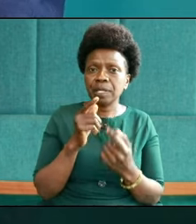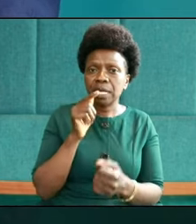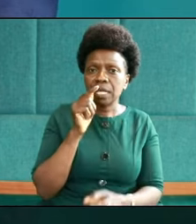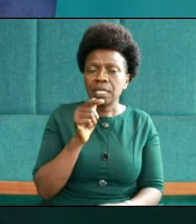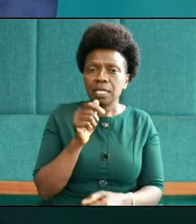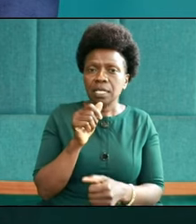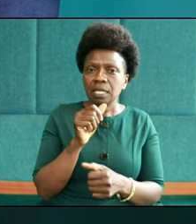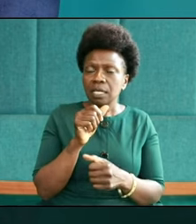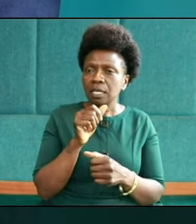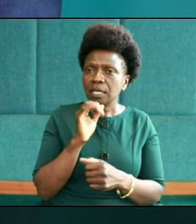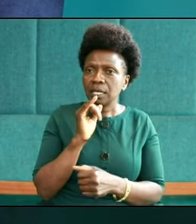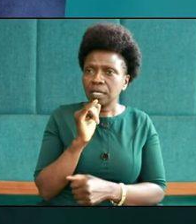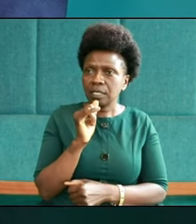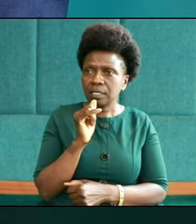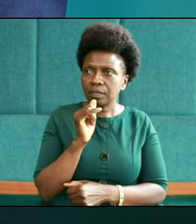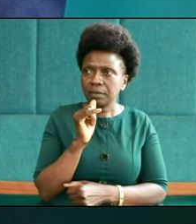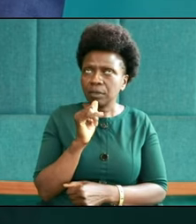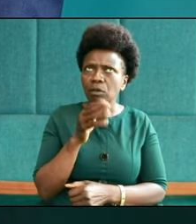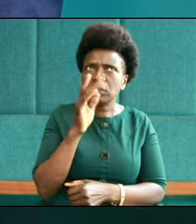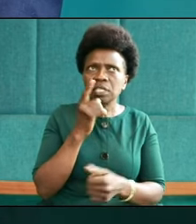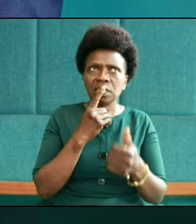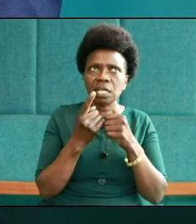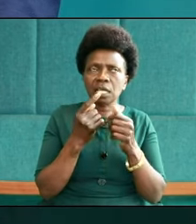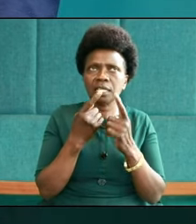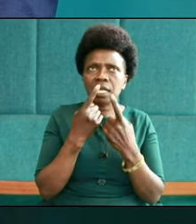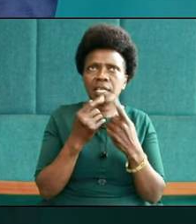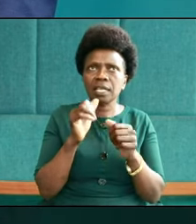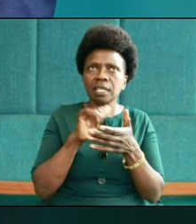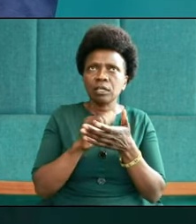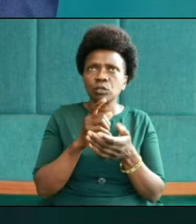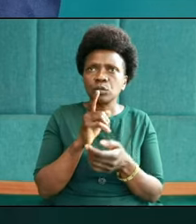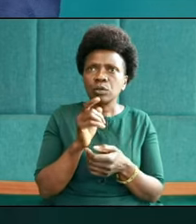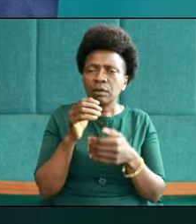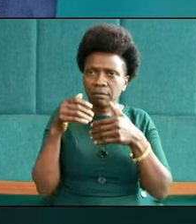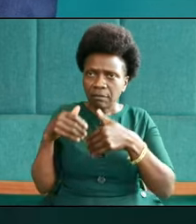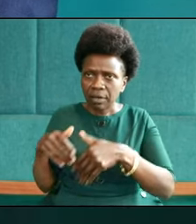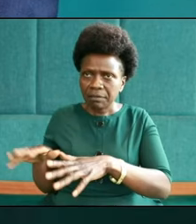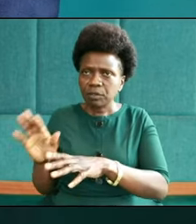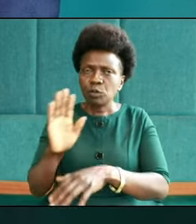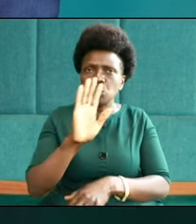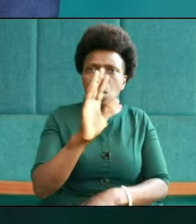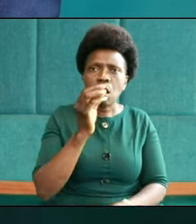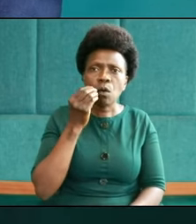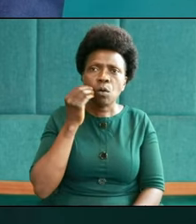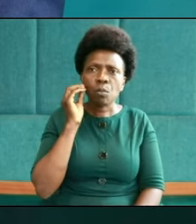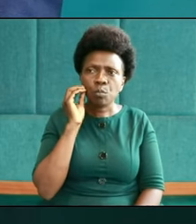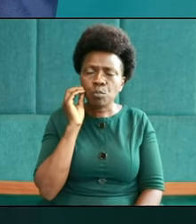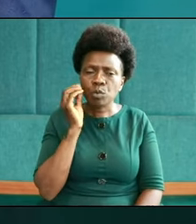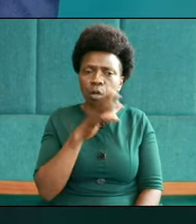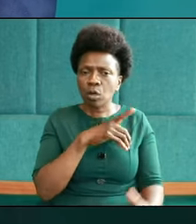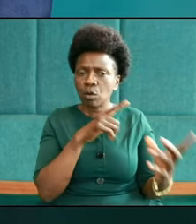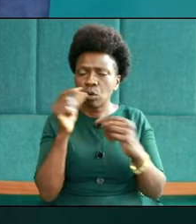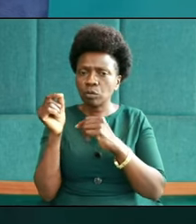this is a vow. God is saying that you have left your home. You are going to